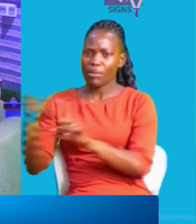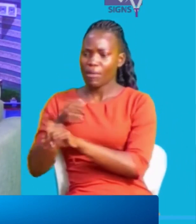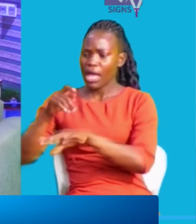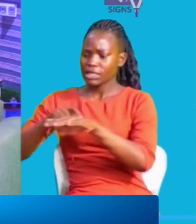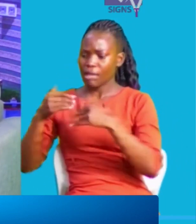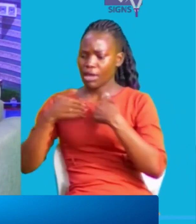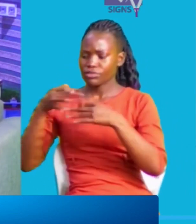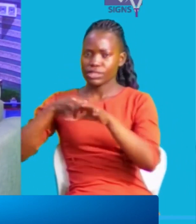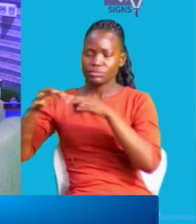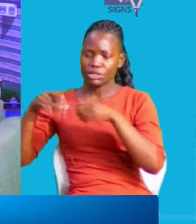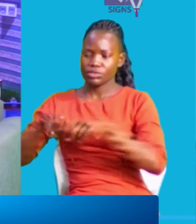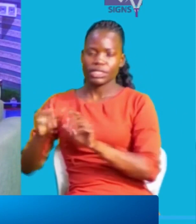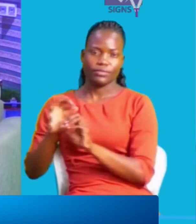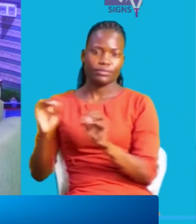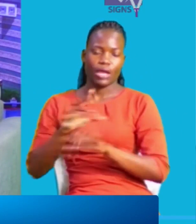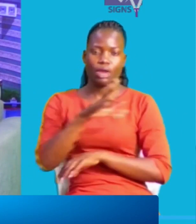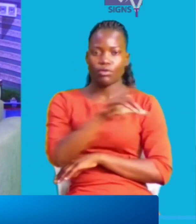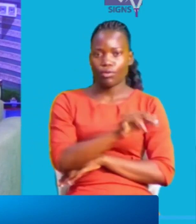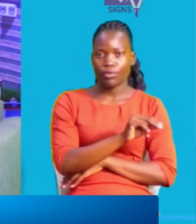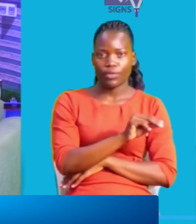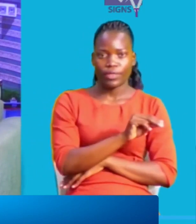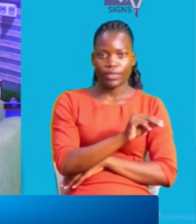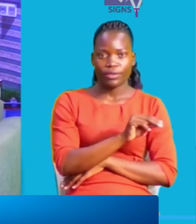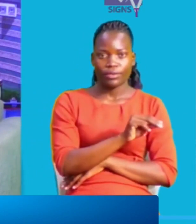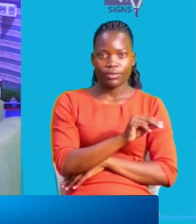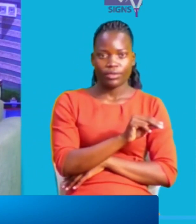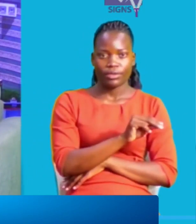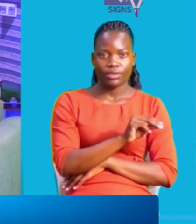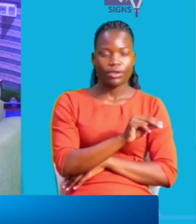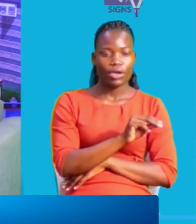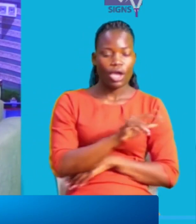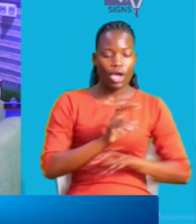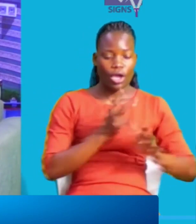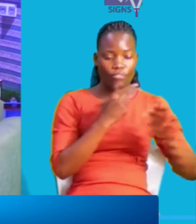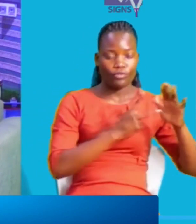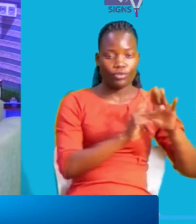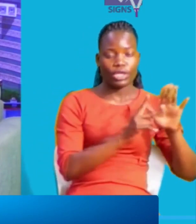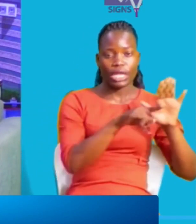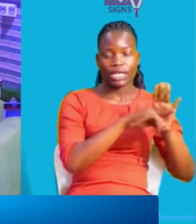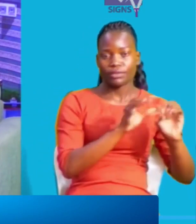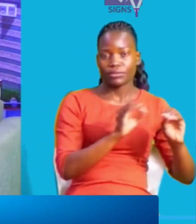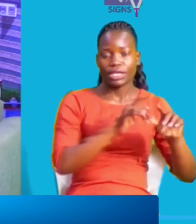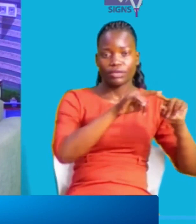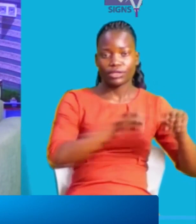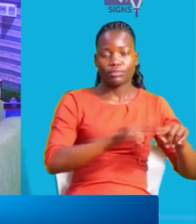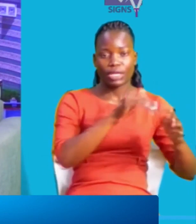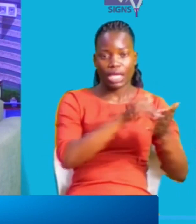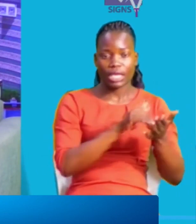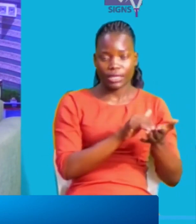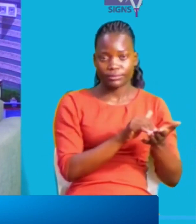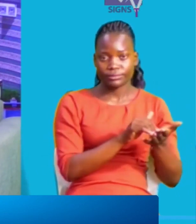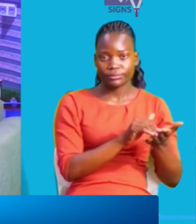time ya kujieleza. No. Usichukue that negative. It will depend again. Most we